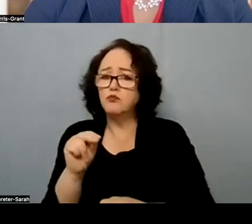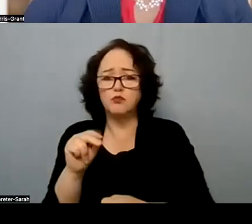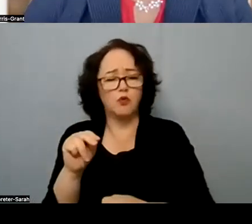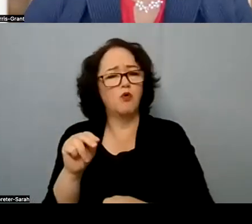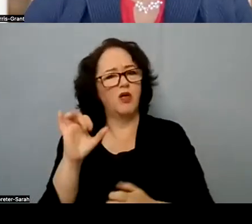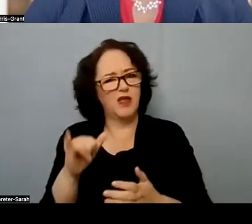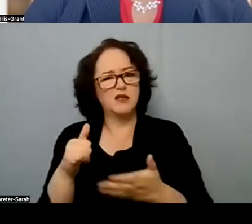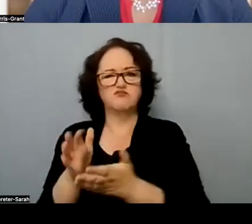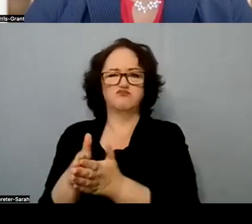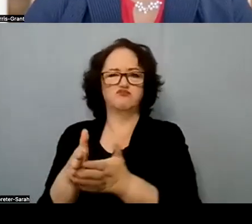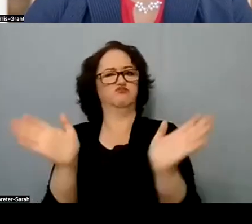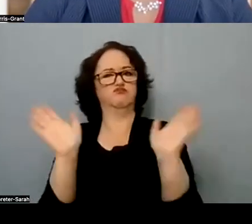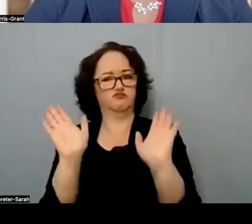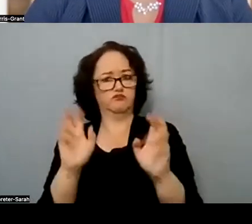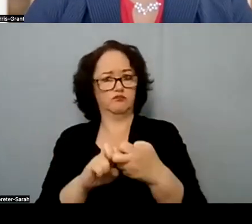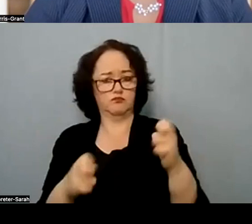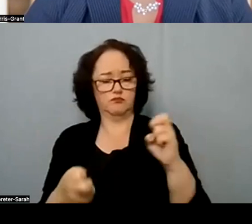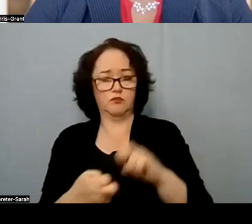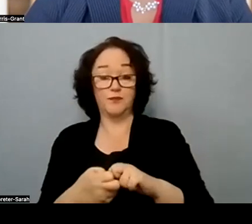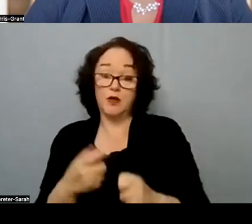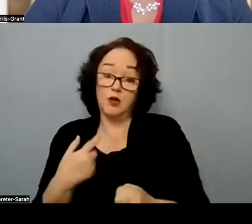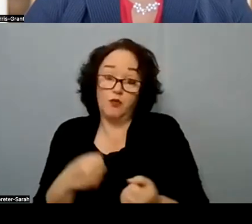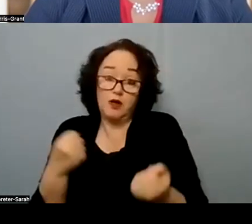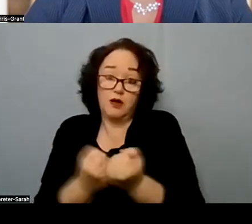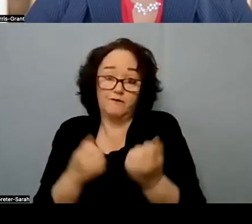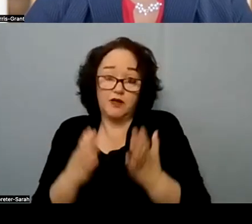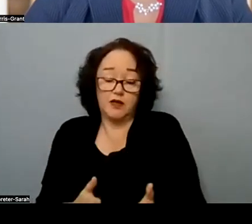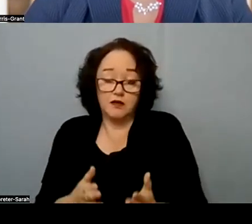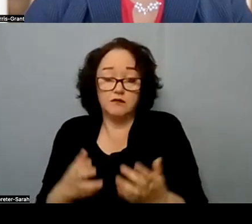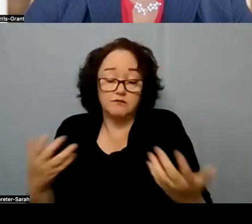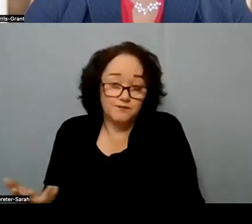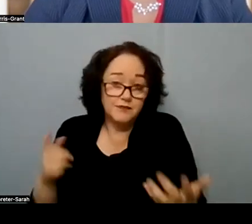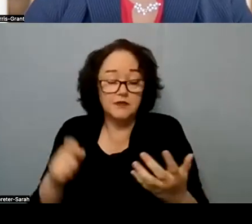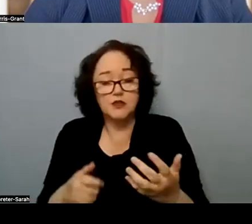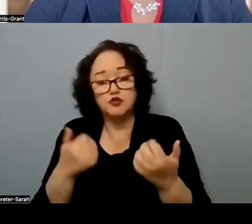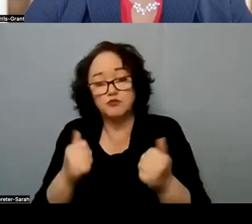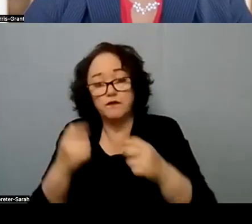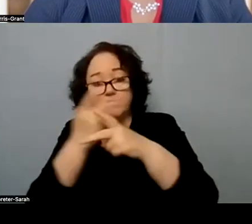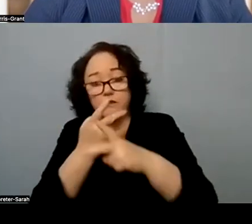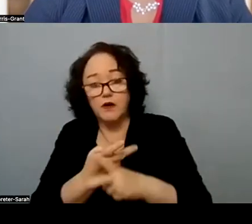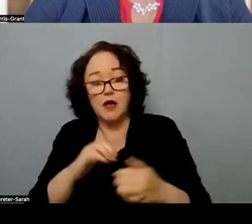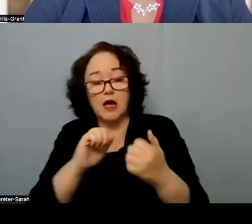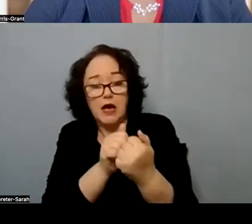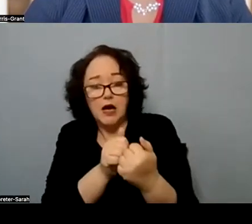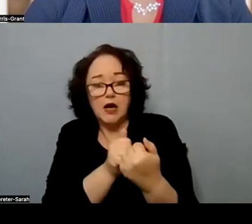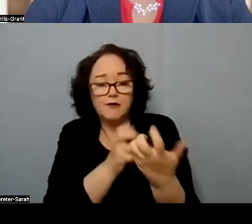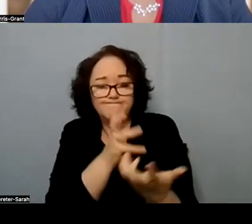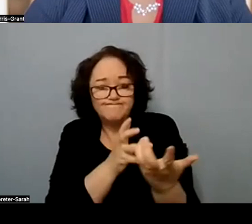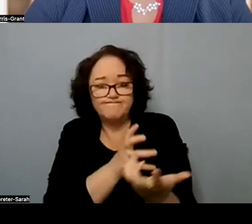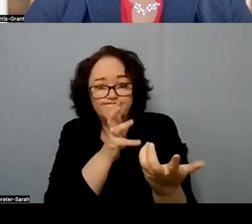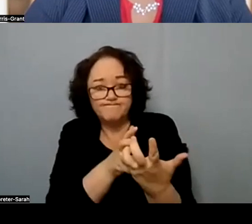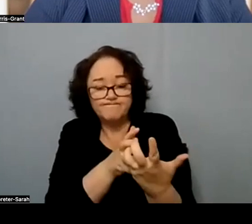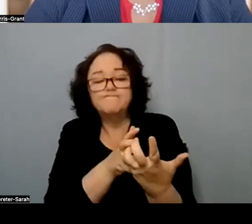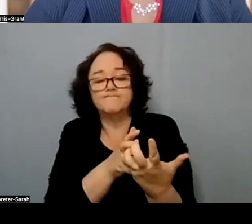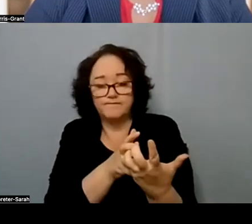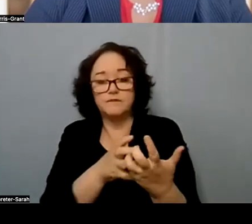we just as advocates, we just figure out ways to adjust to those things and not make them such heavy barriers to where